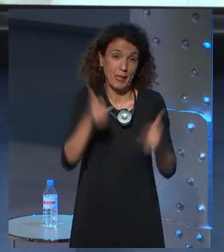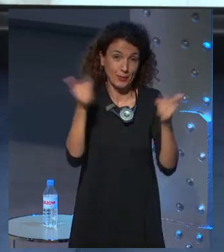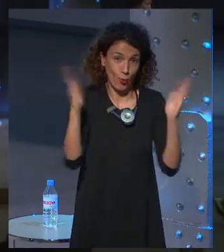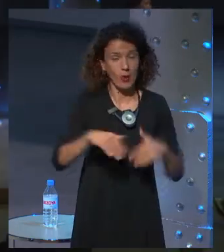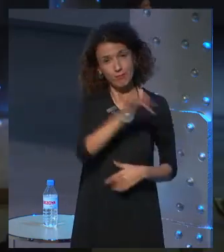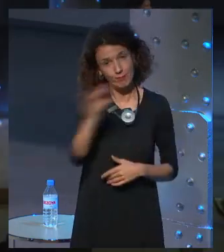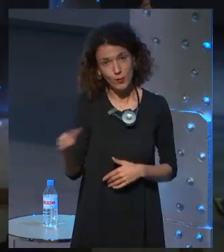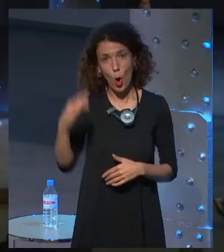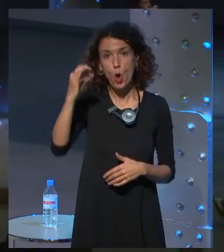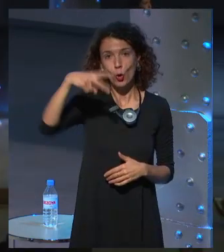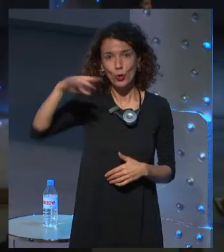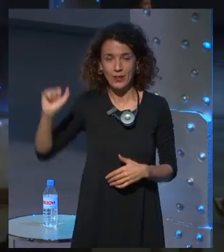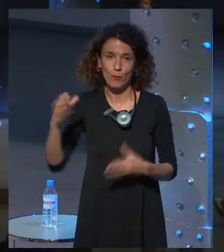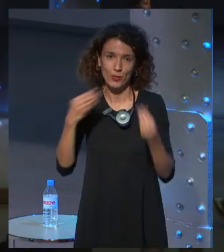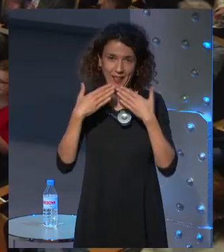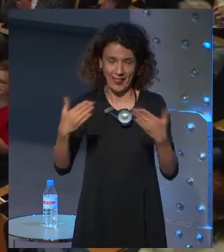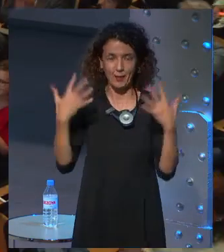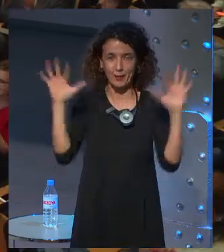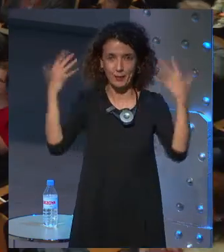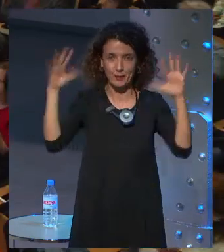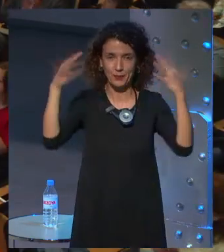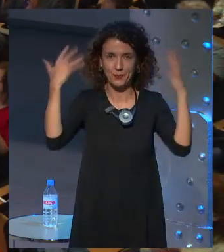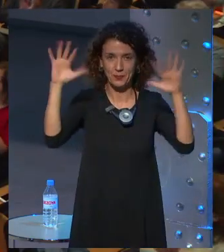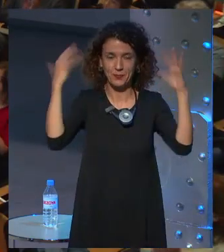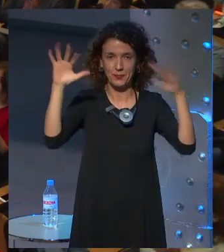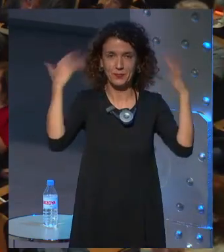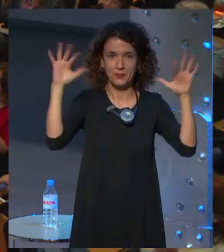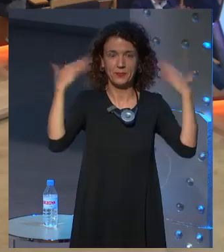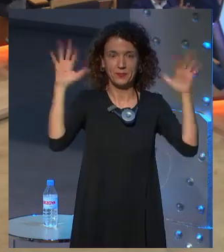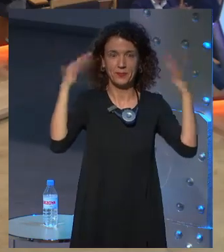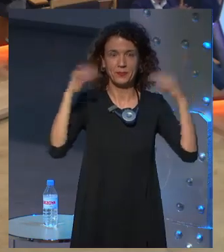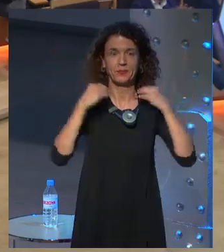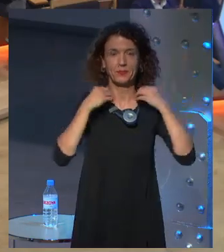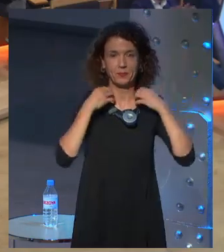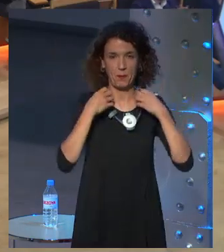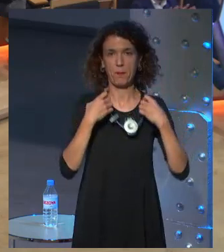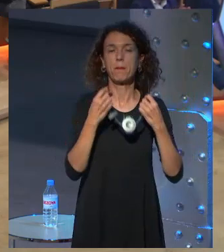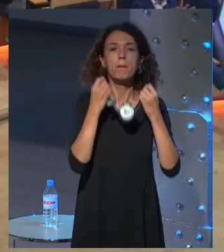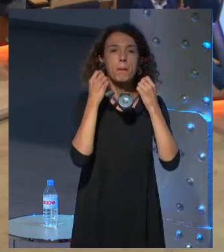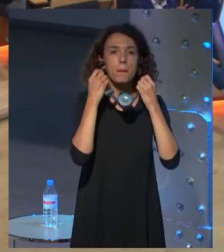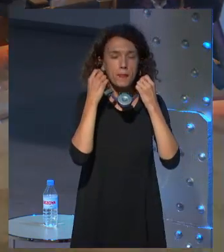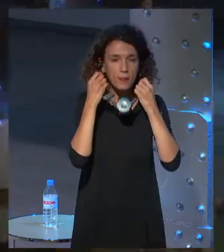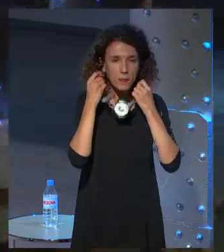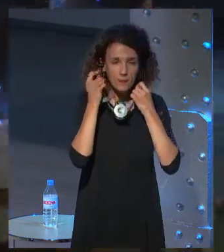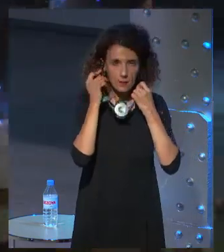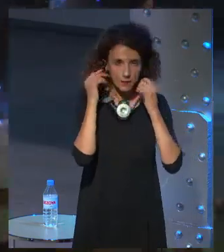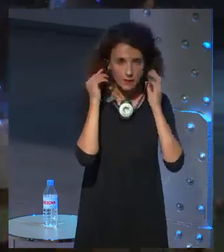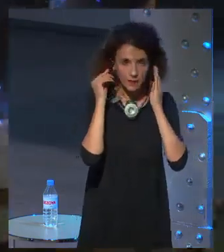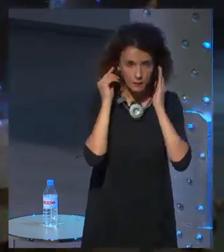And Connie, you have the floor.